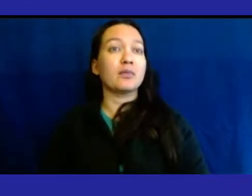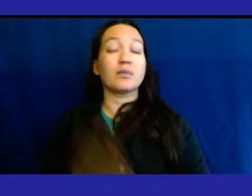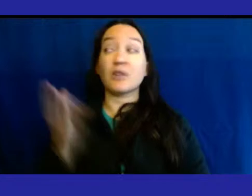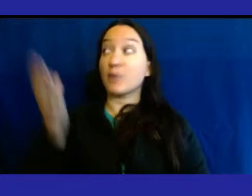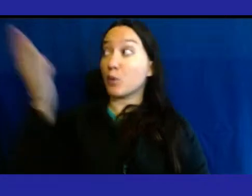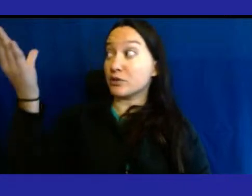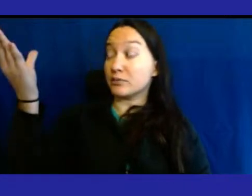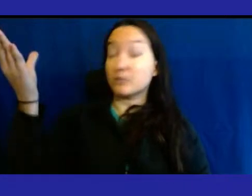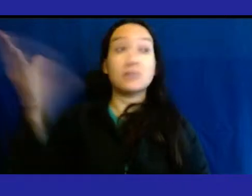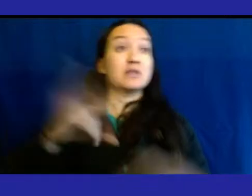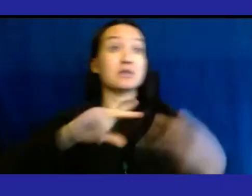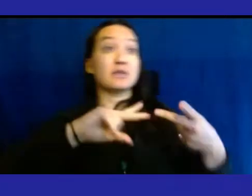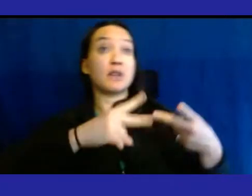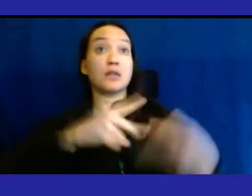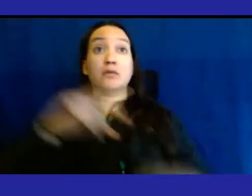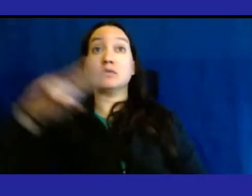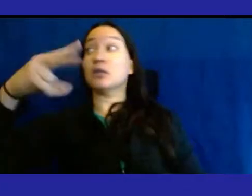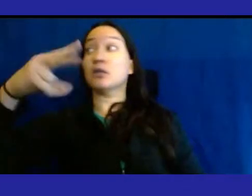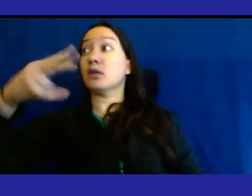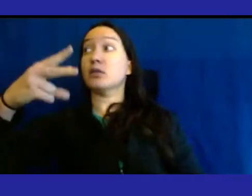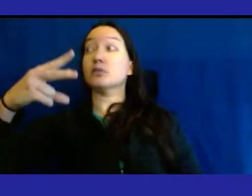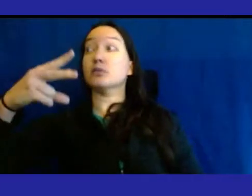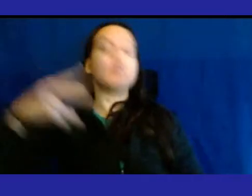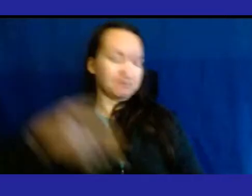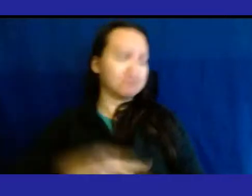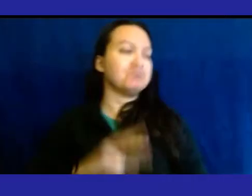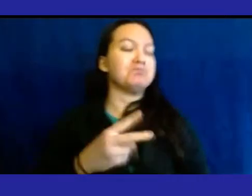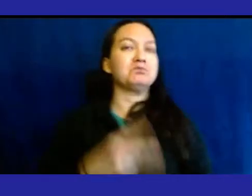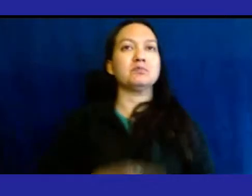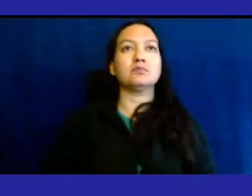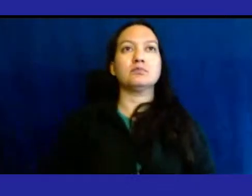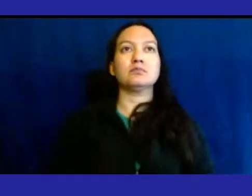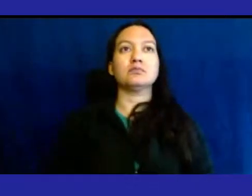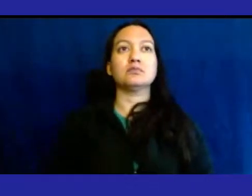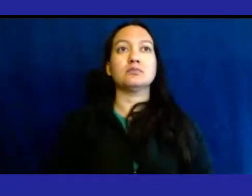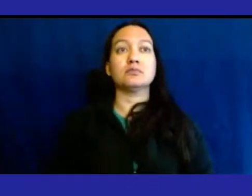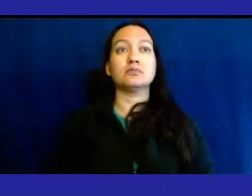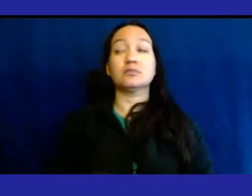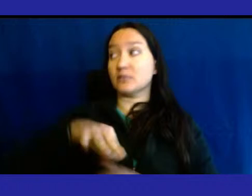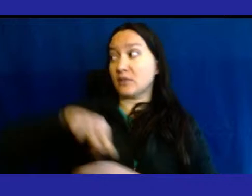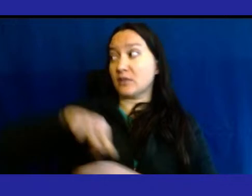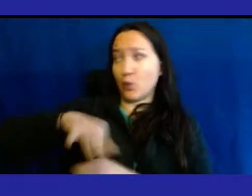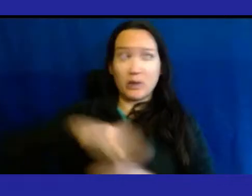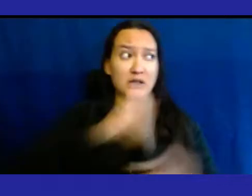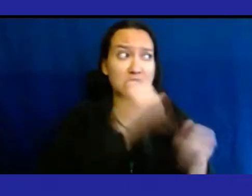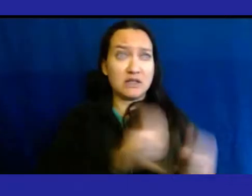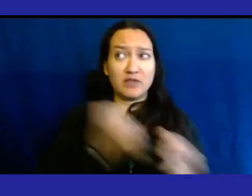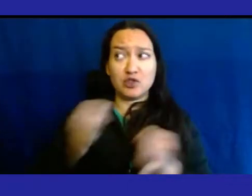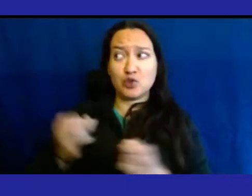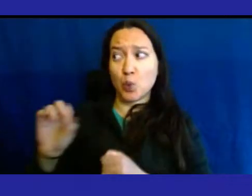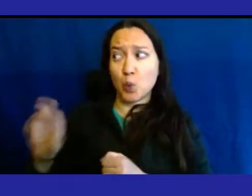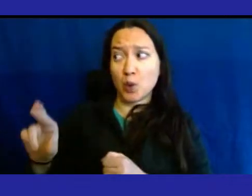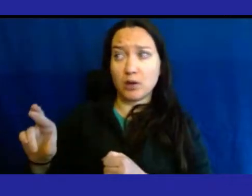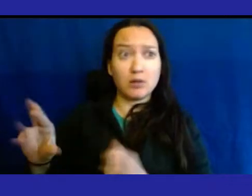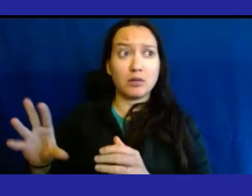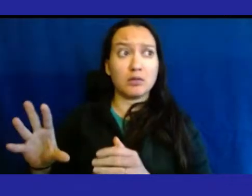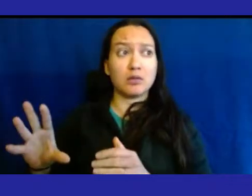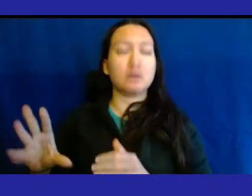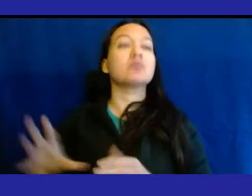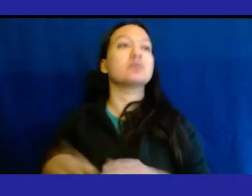I have a second? Second. So, am I pulling everyone individually or? Whichever way. Yes,